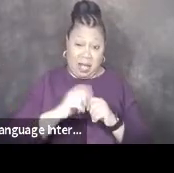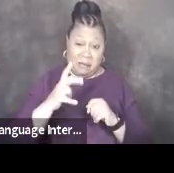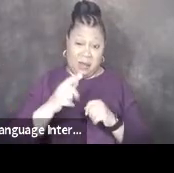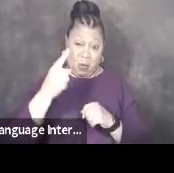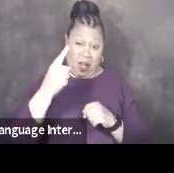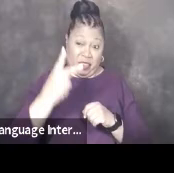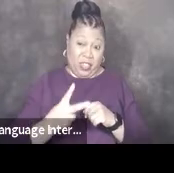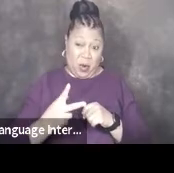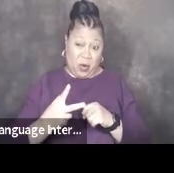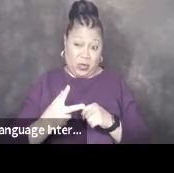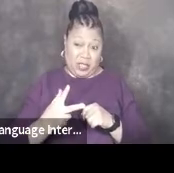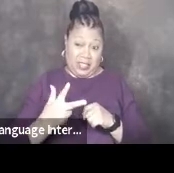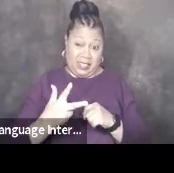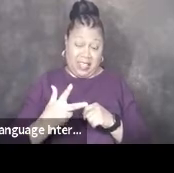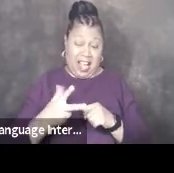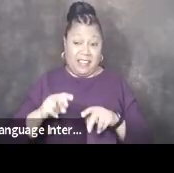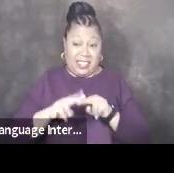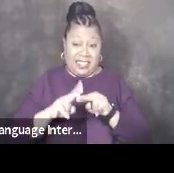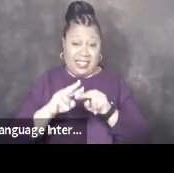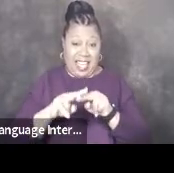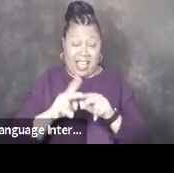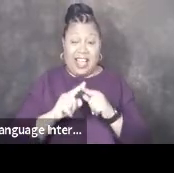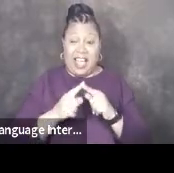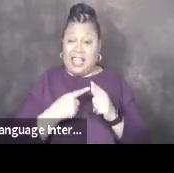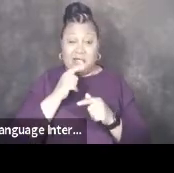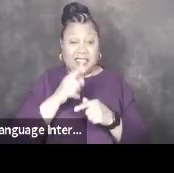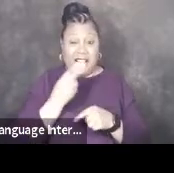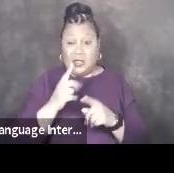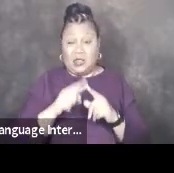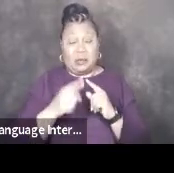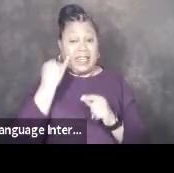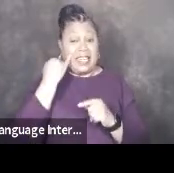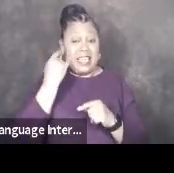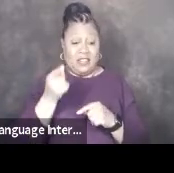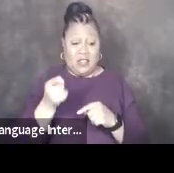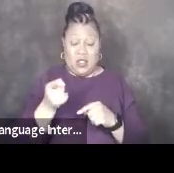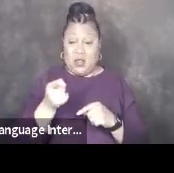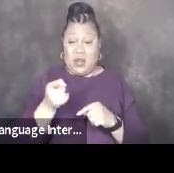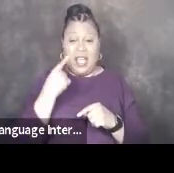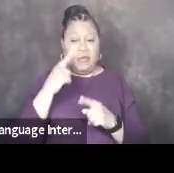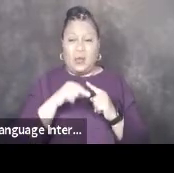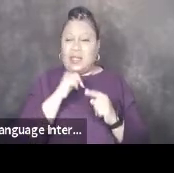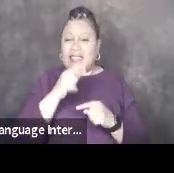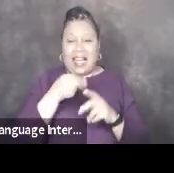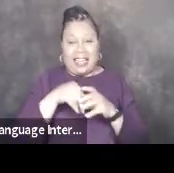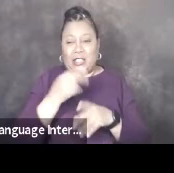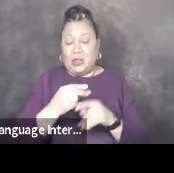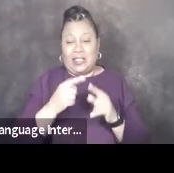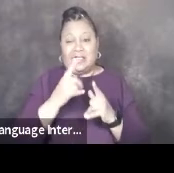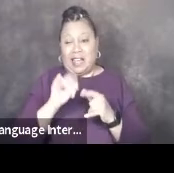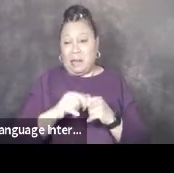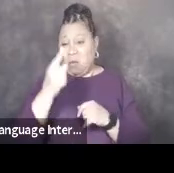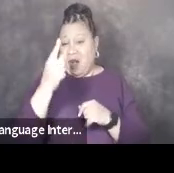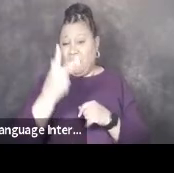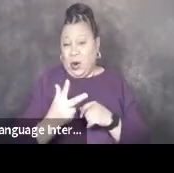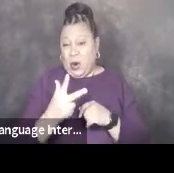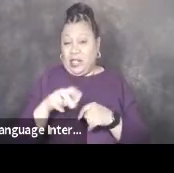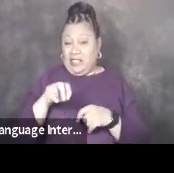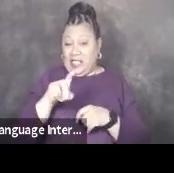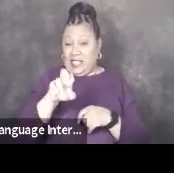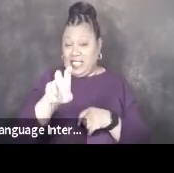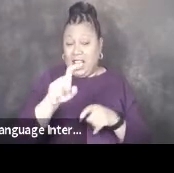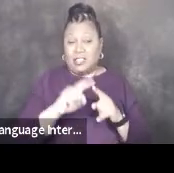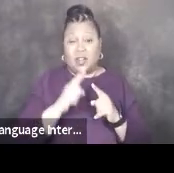third of the stair. That seat does fold up when it's not in use, but even when it's not in use, it does take about a third of the stair. So